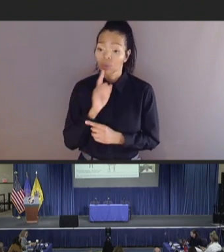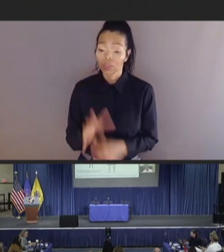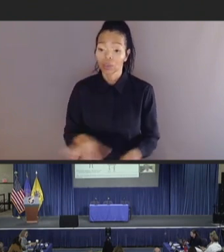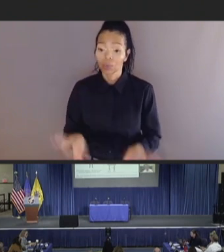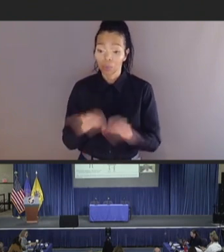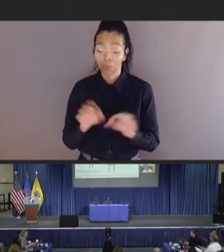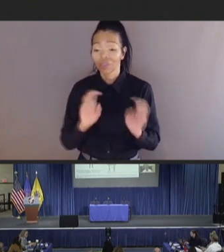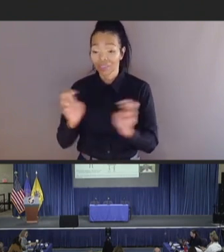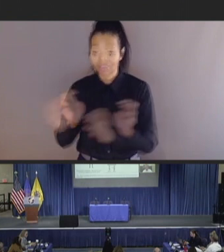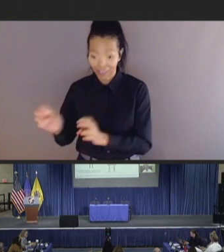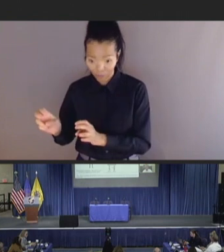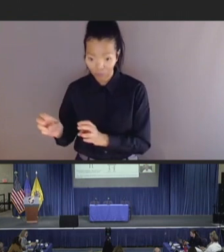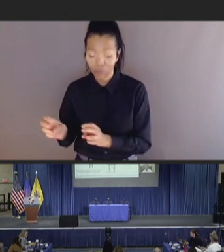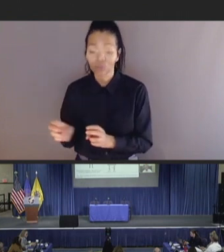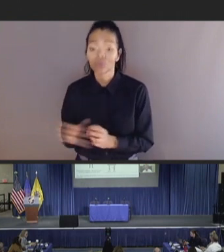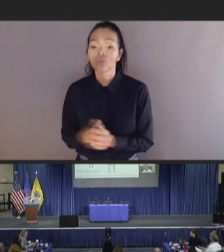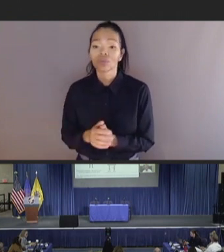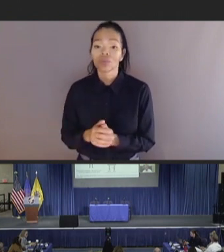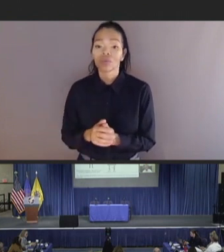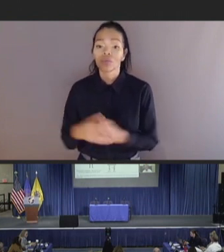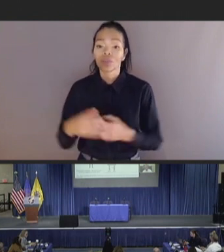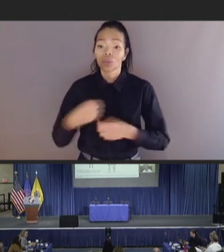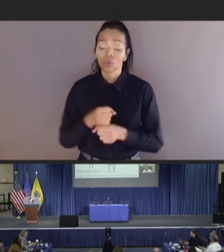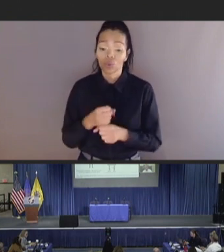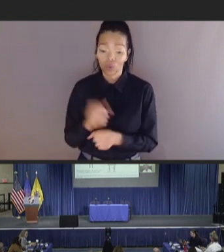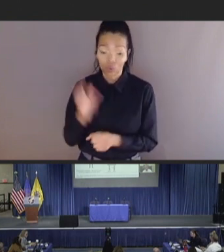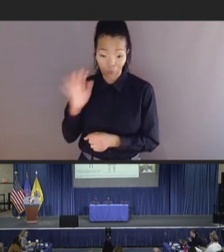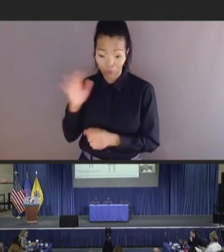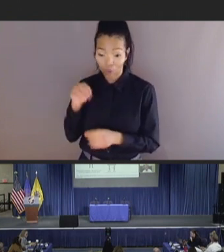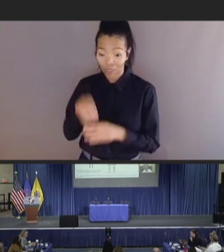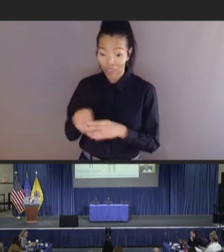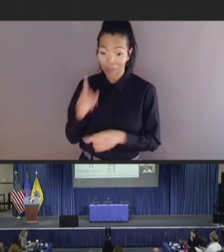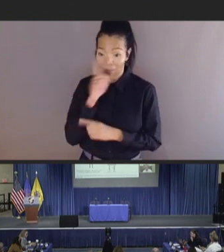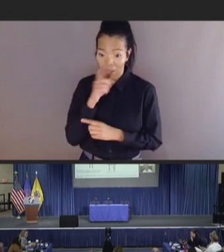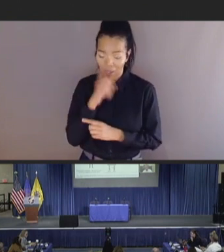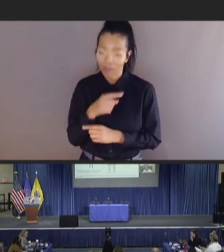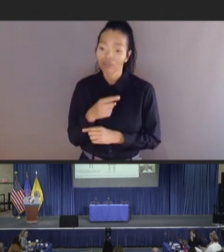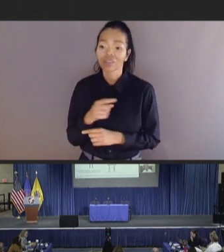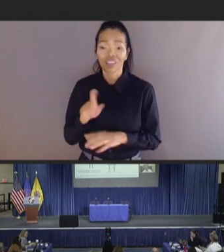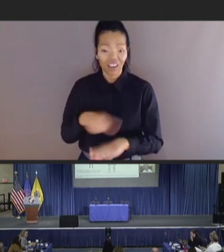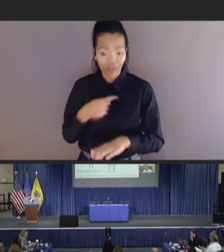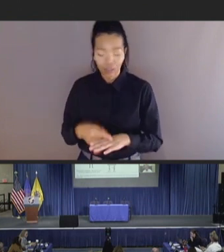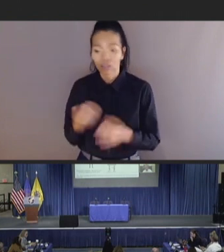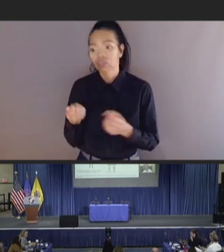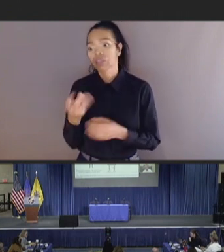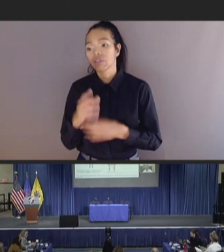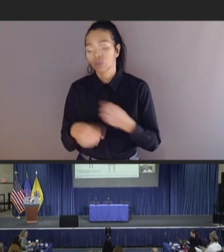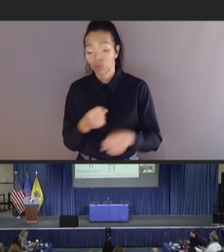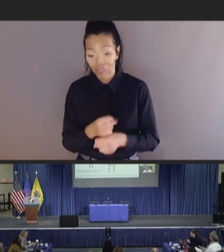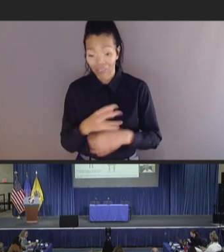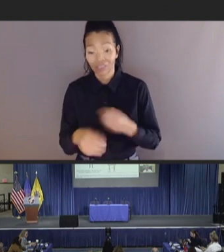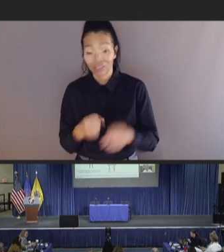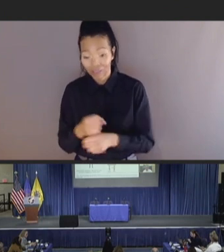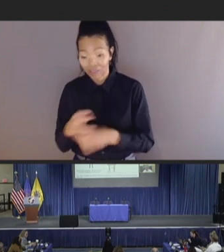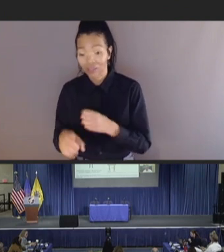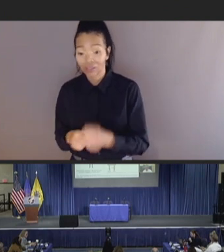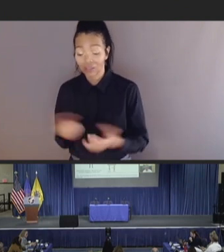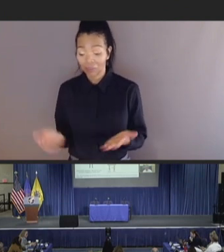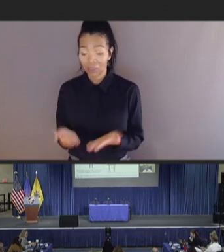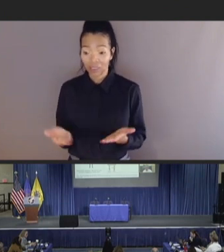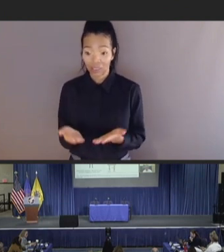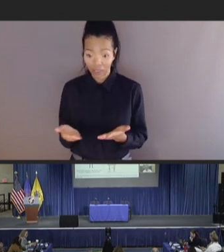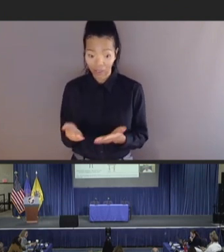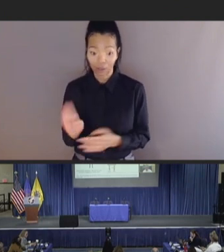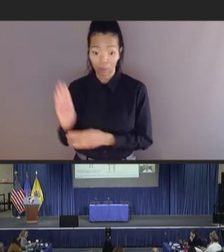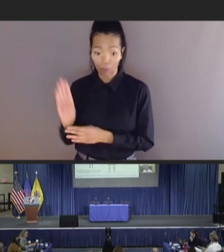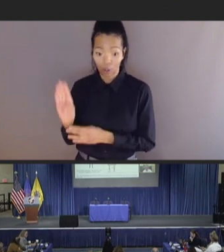that was in the field is that producing these mice traditionally will take several years. And what we have done here at the Reagan Institute in Boston is